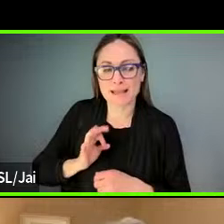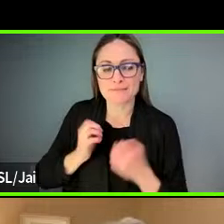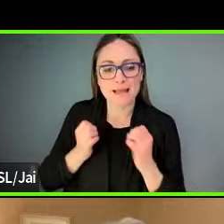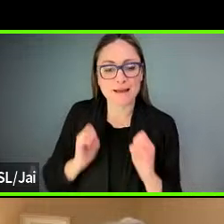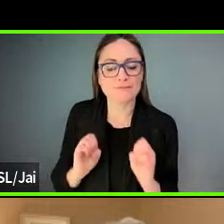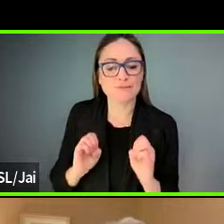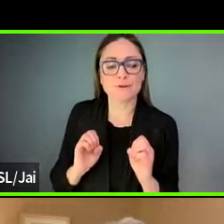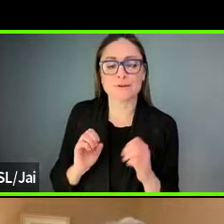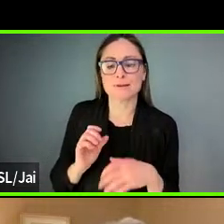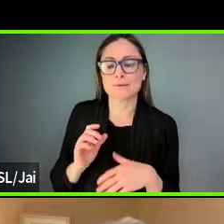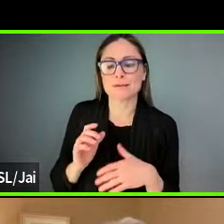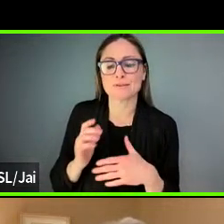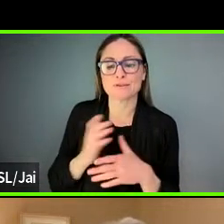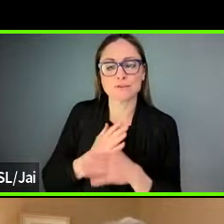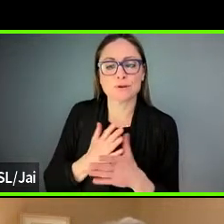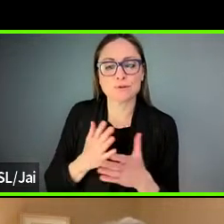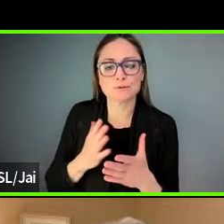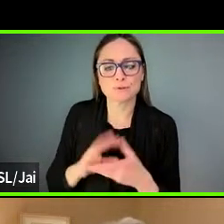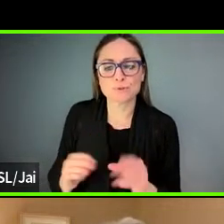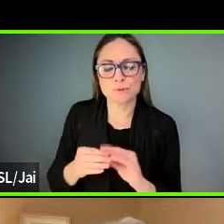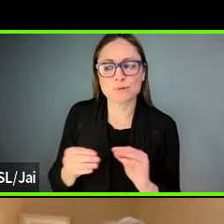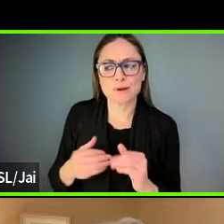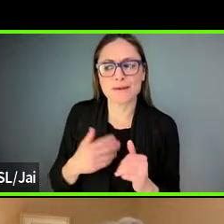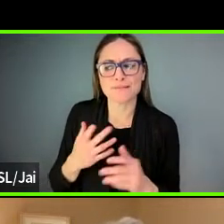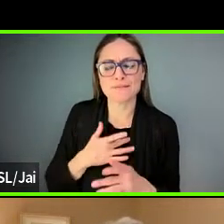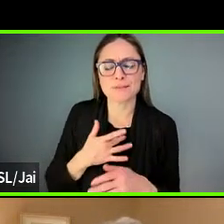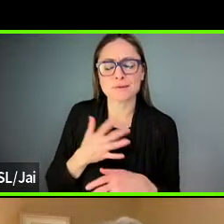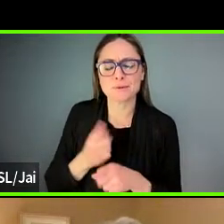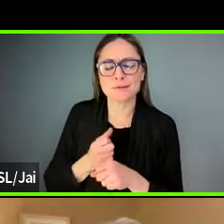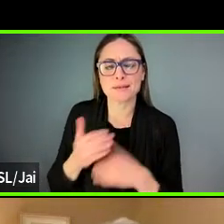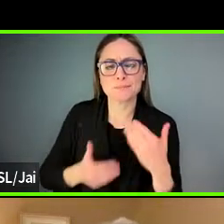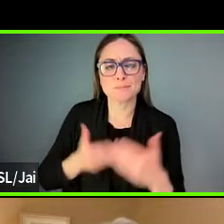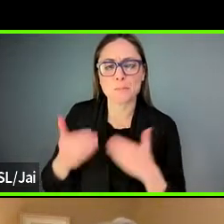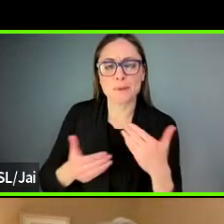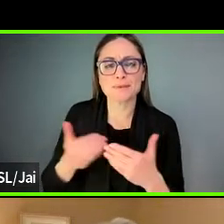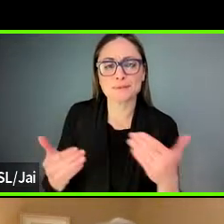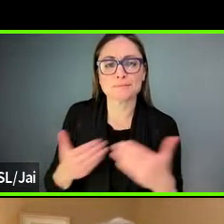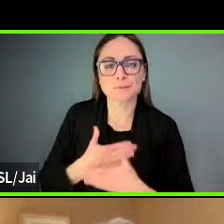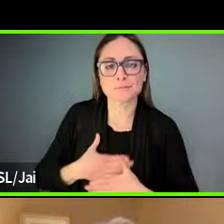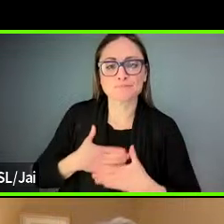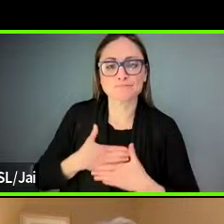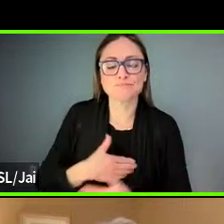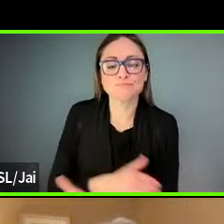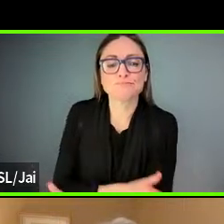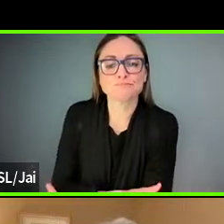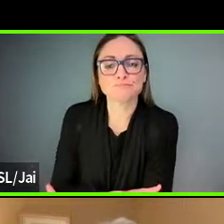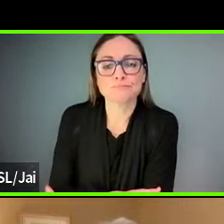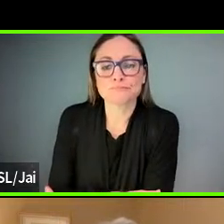and the fact that, you know, it feels like we're gaining some momentum. So that's just really appreciated.